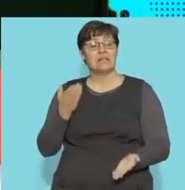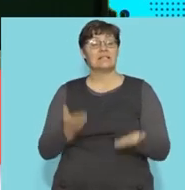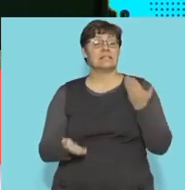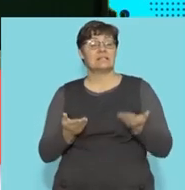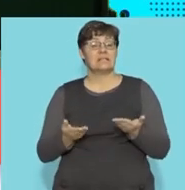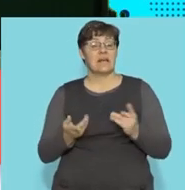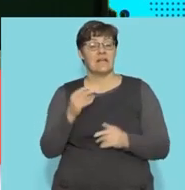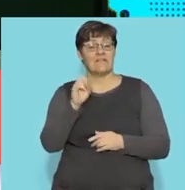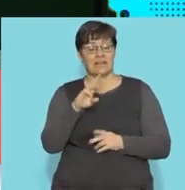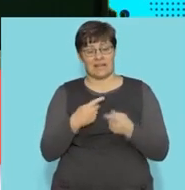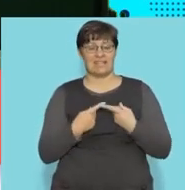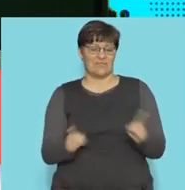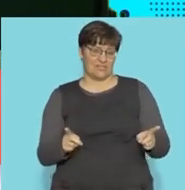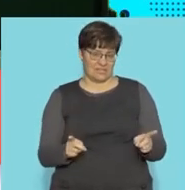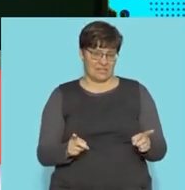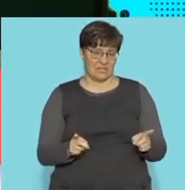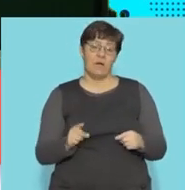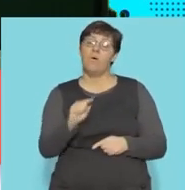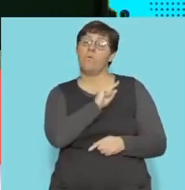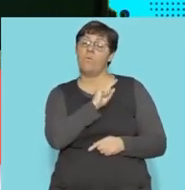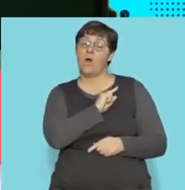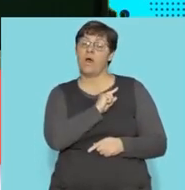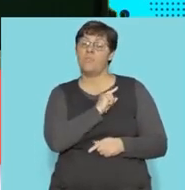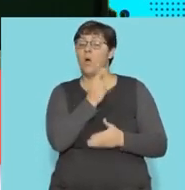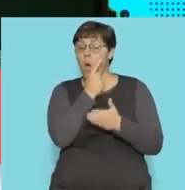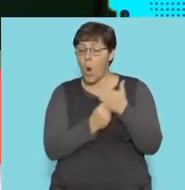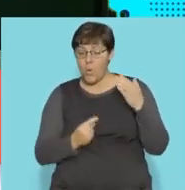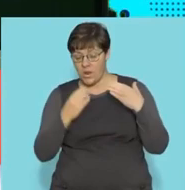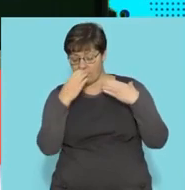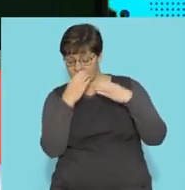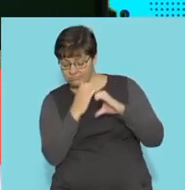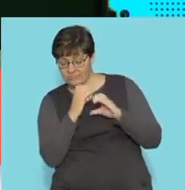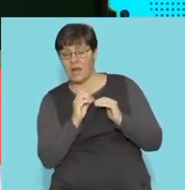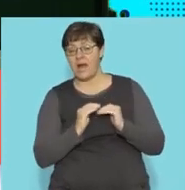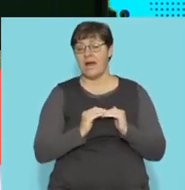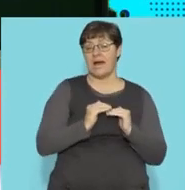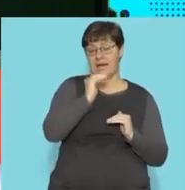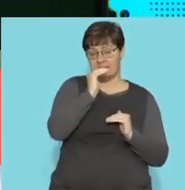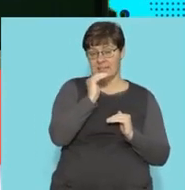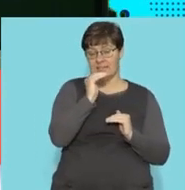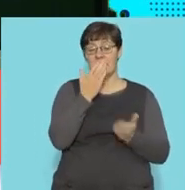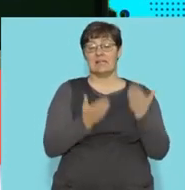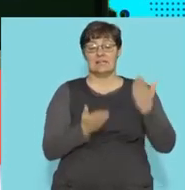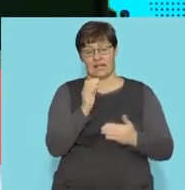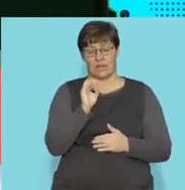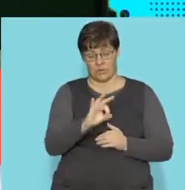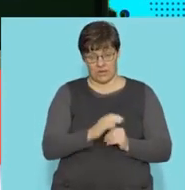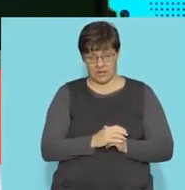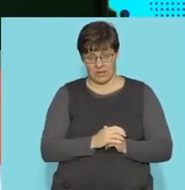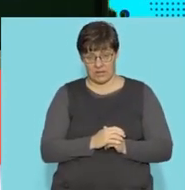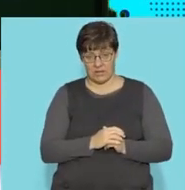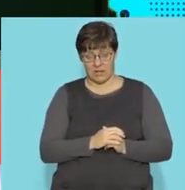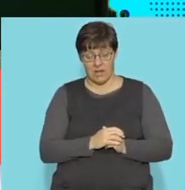scale factor question is slightly different because I'm only changing the height by a scale factor of 3. I'm not